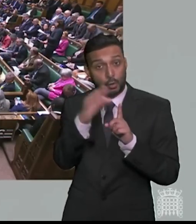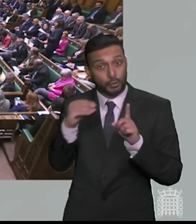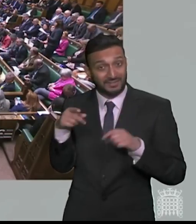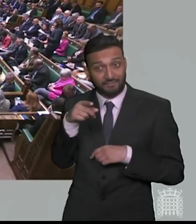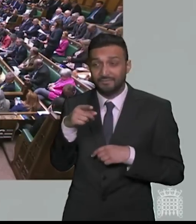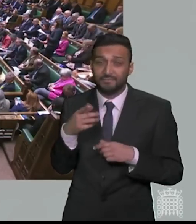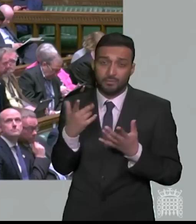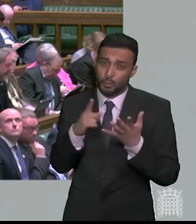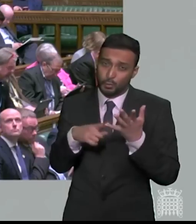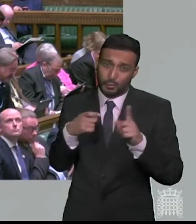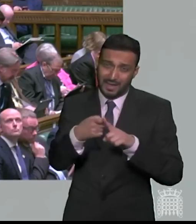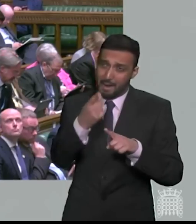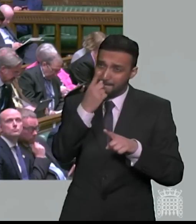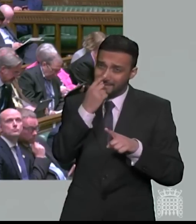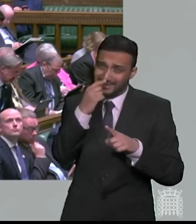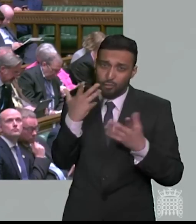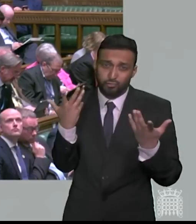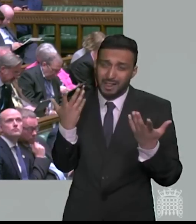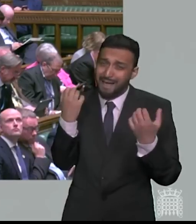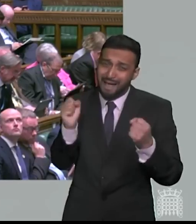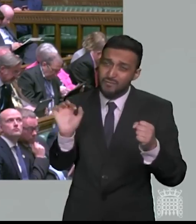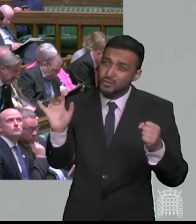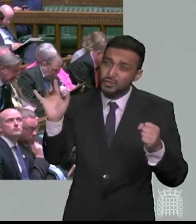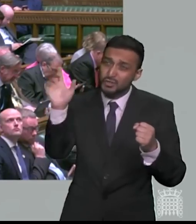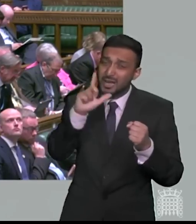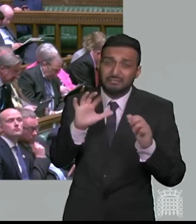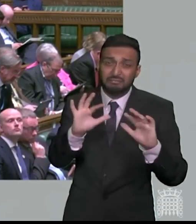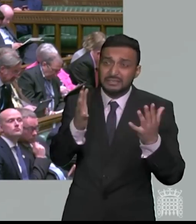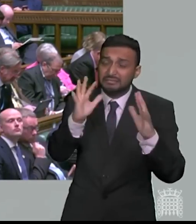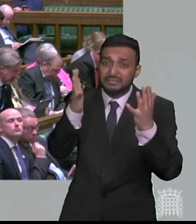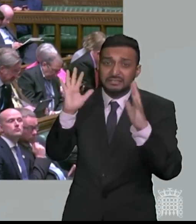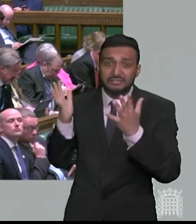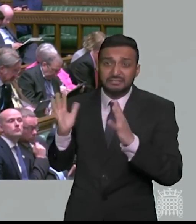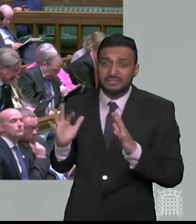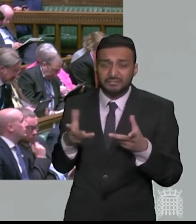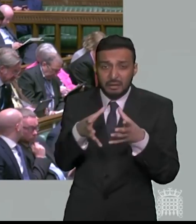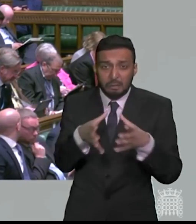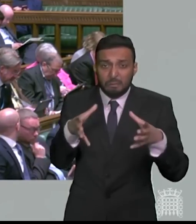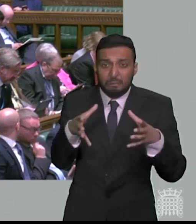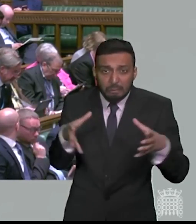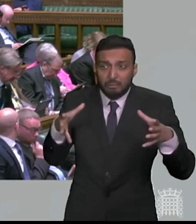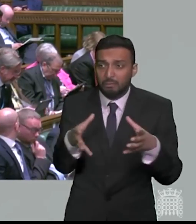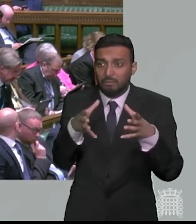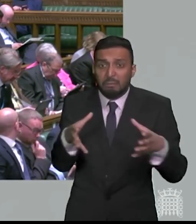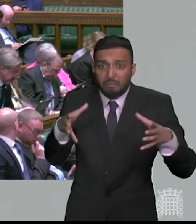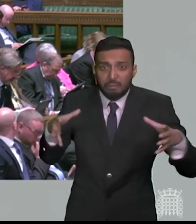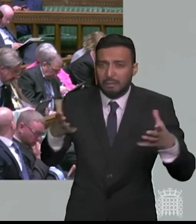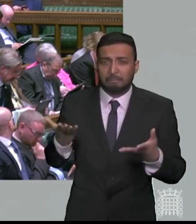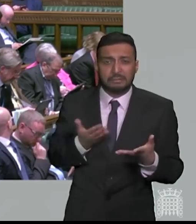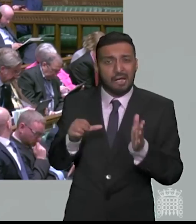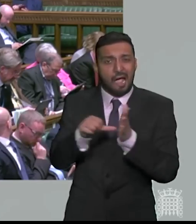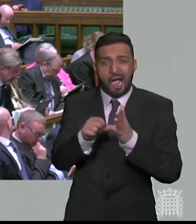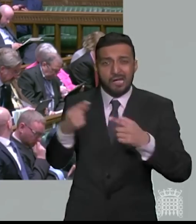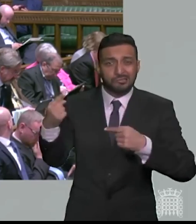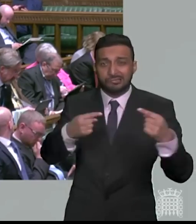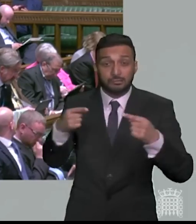going untapped. Anaemic growth, falling living standards and declining international competitiveness. Just this morning, a solar power